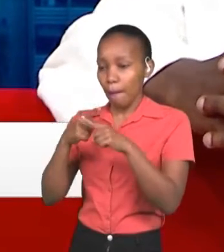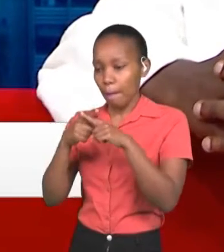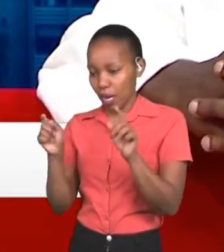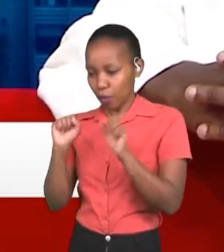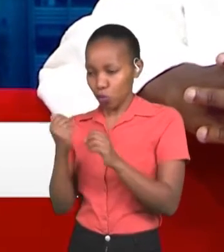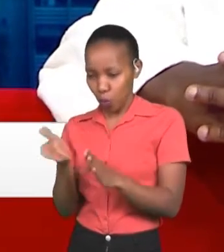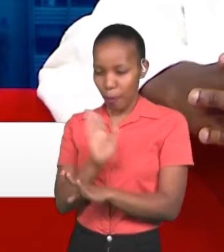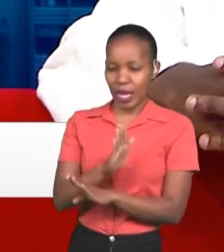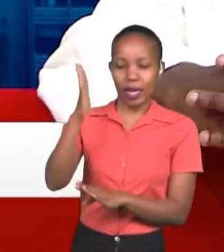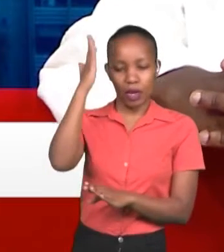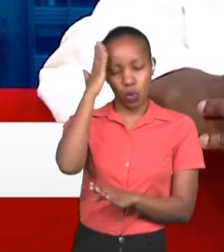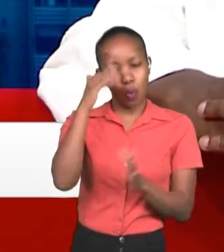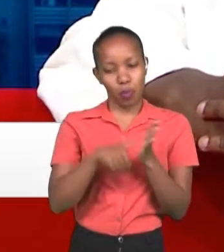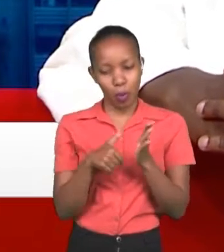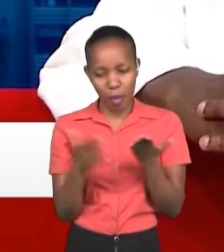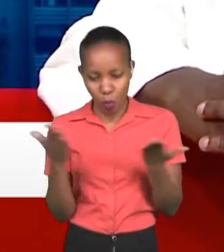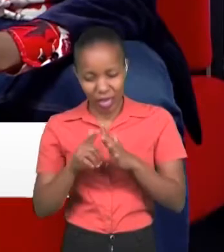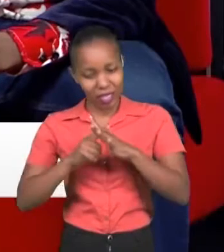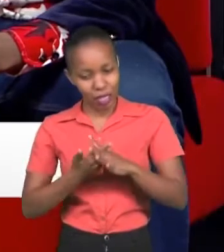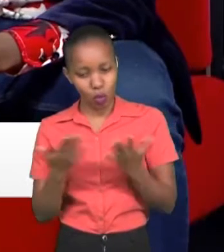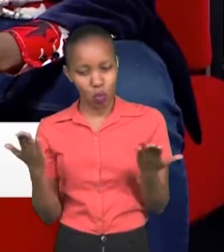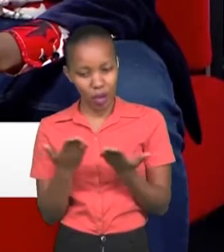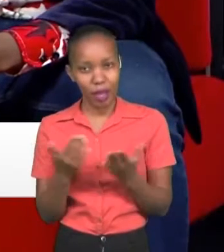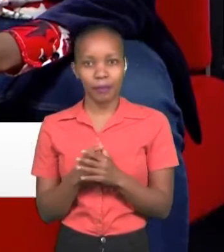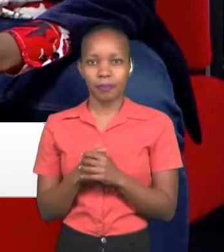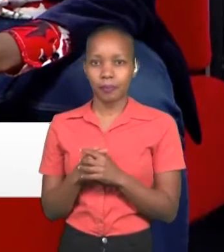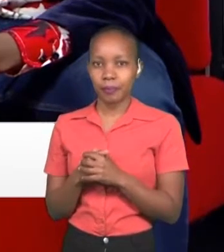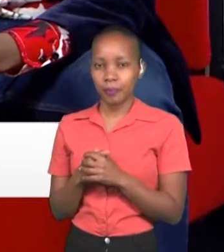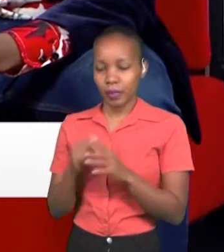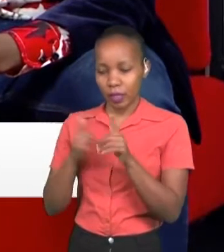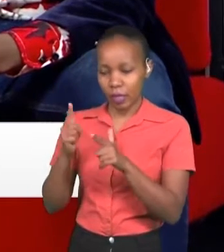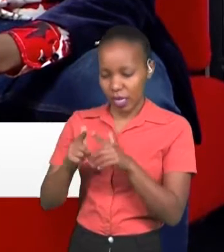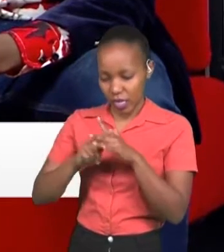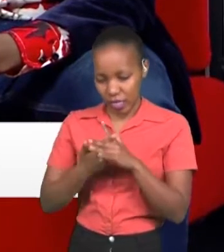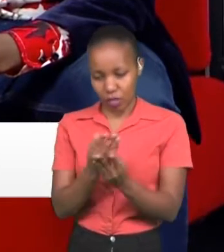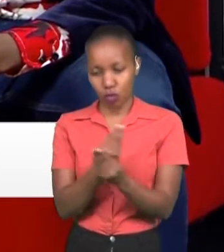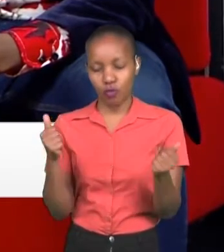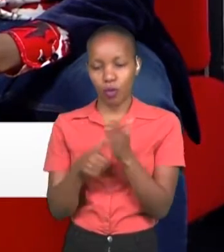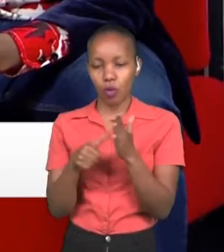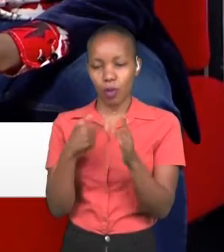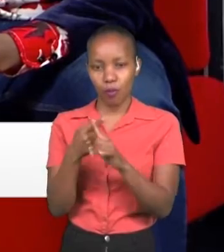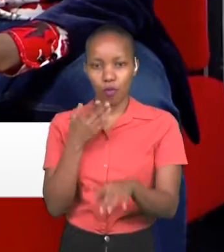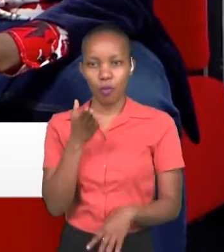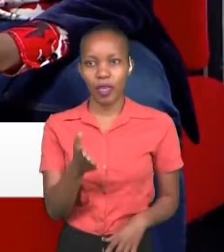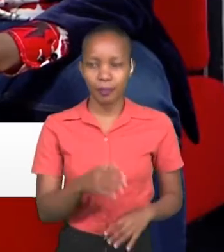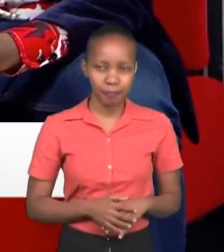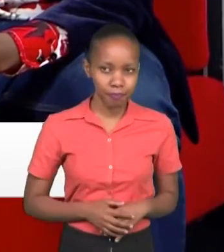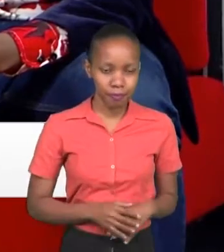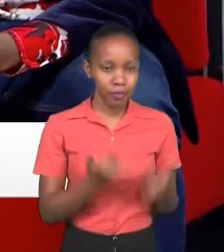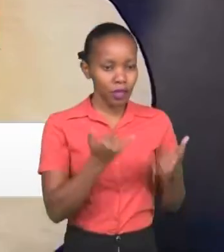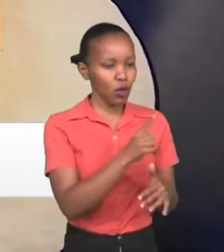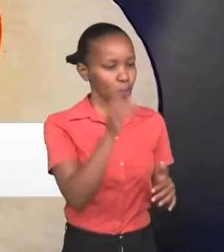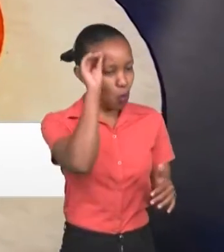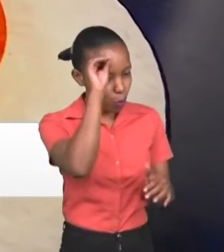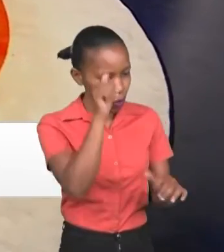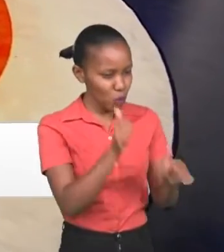at the root cause, okay. where it all started, mm-hmm. because it's subconscious, yeah. and then we start dealing with it from there. Wow. Yes. Flinch. Yeah. What's your